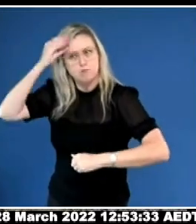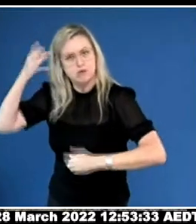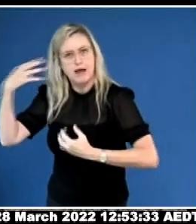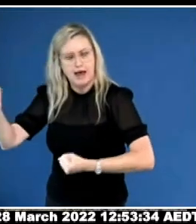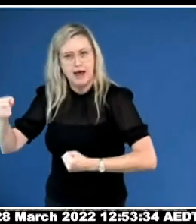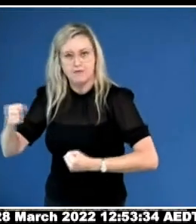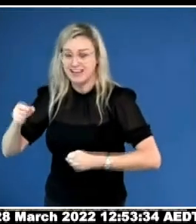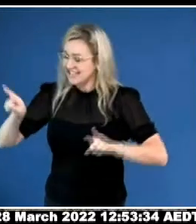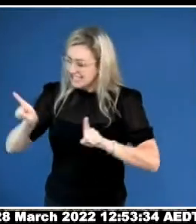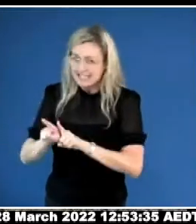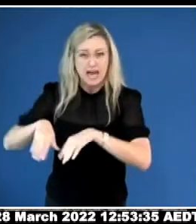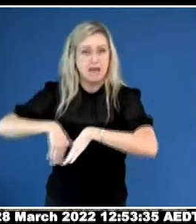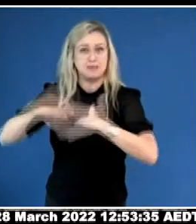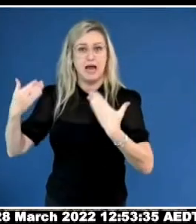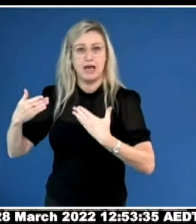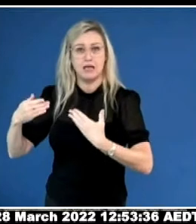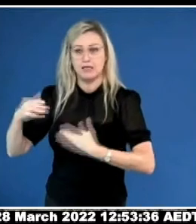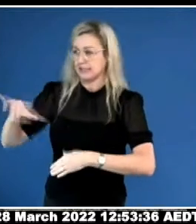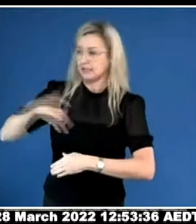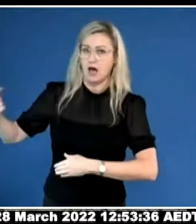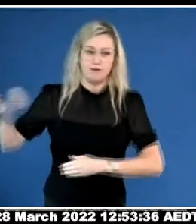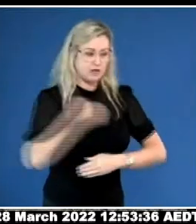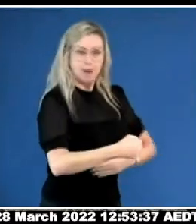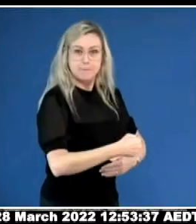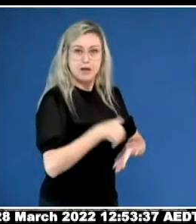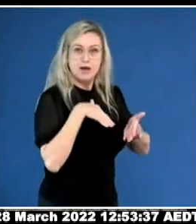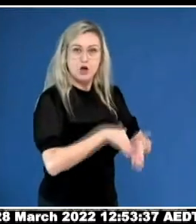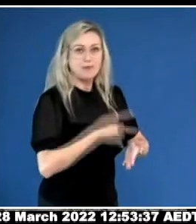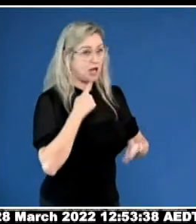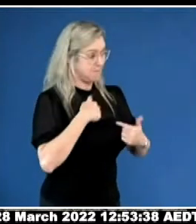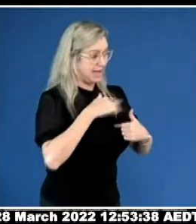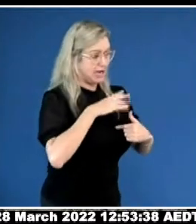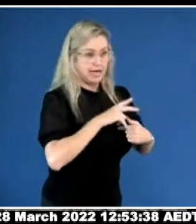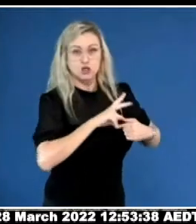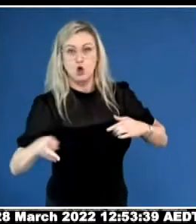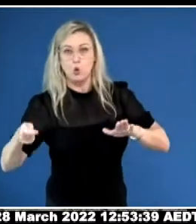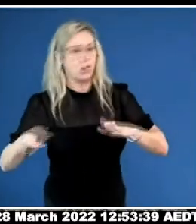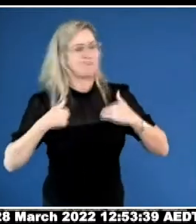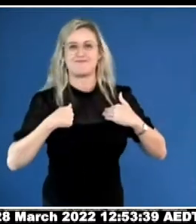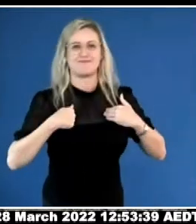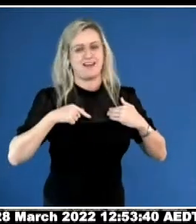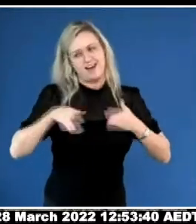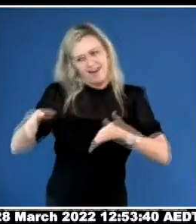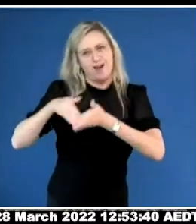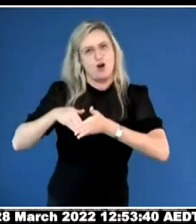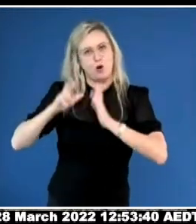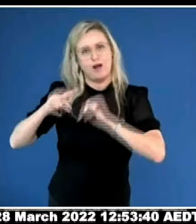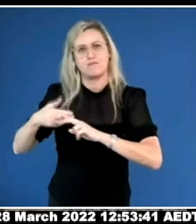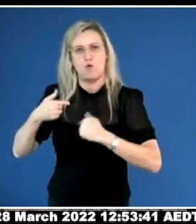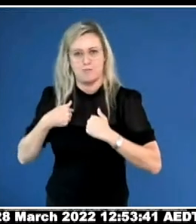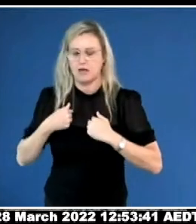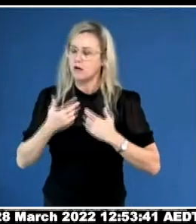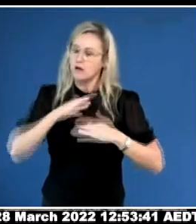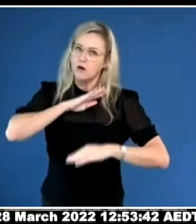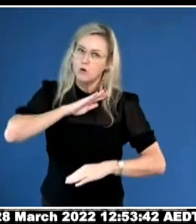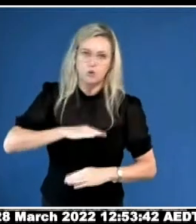which took away that need for me to go to the court and say, I need this order lifted. Mm. If I had done that and gone to that court, I would have lost my children, and I